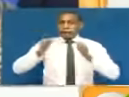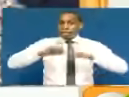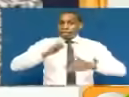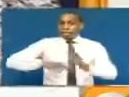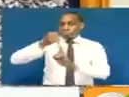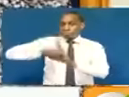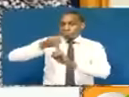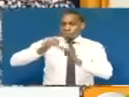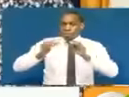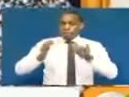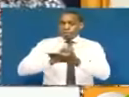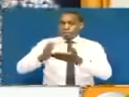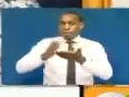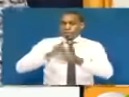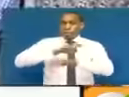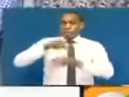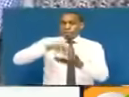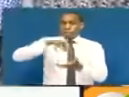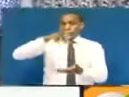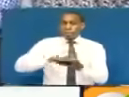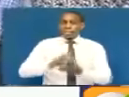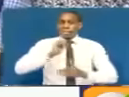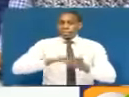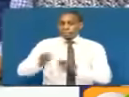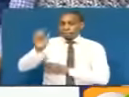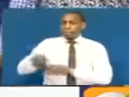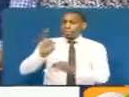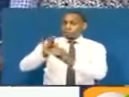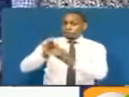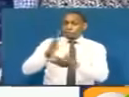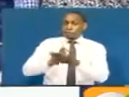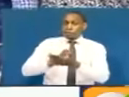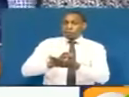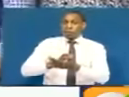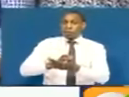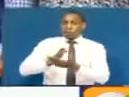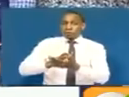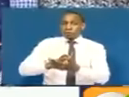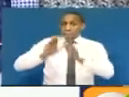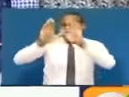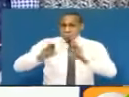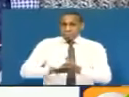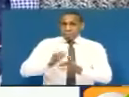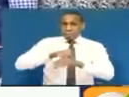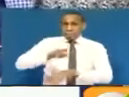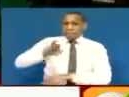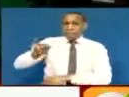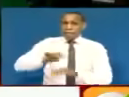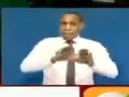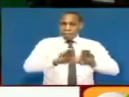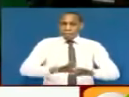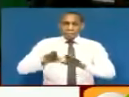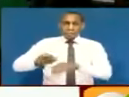resolving to champion for the equitable sharing of the national cake, saying the region's votes should stand to be counted. During the BBI